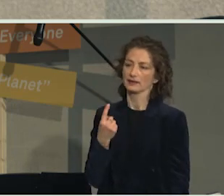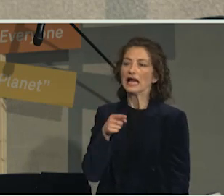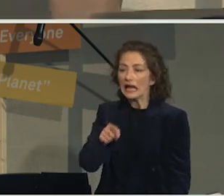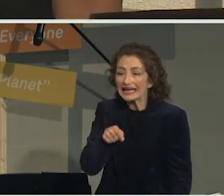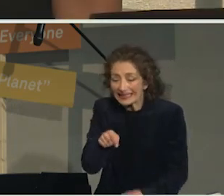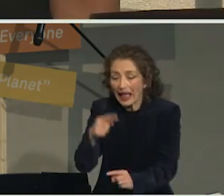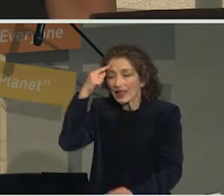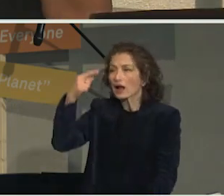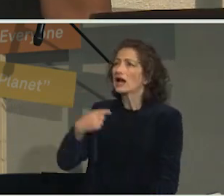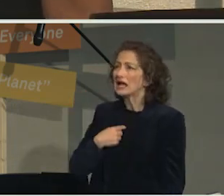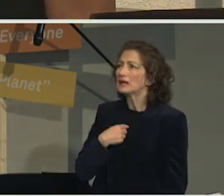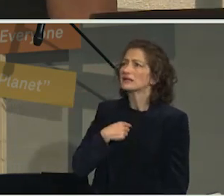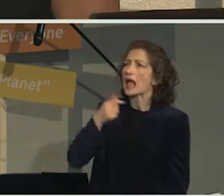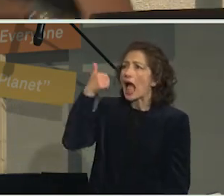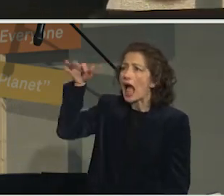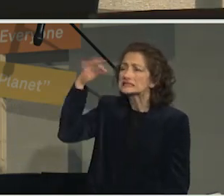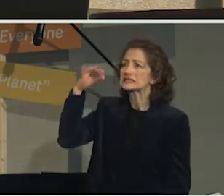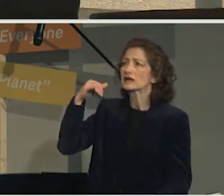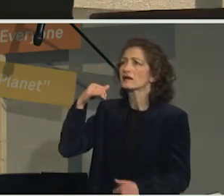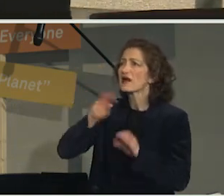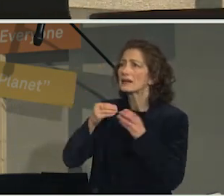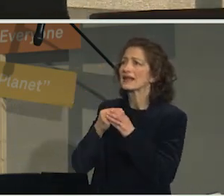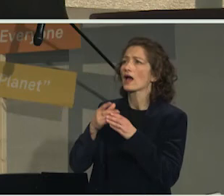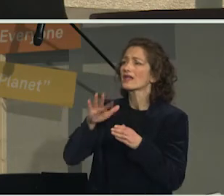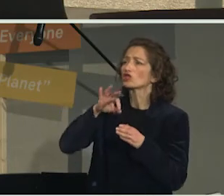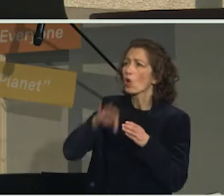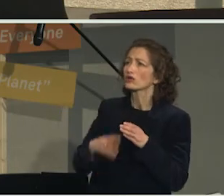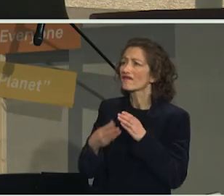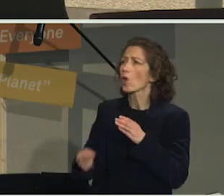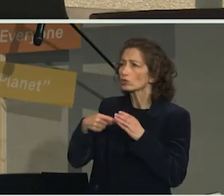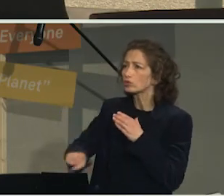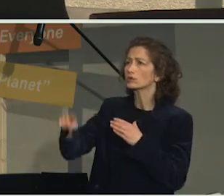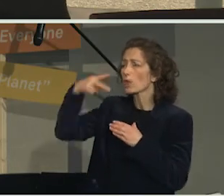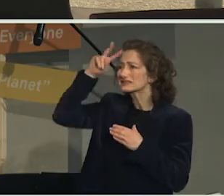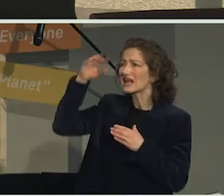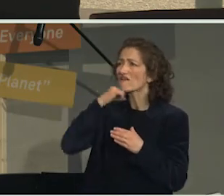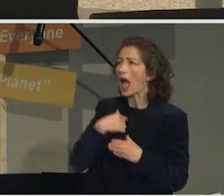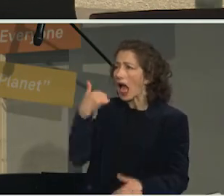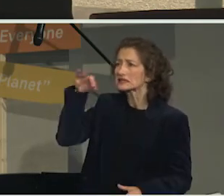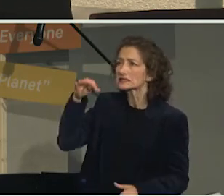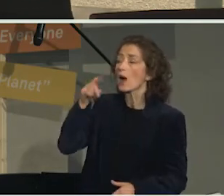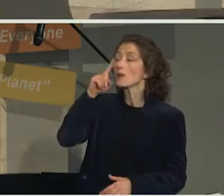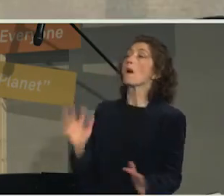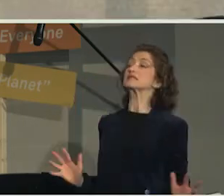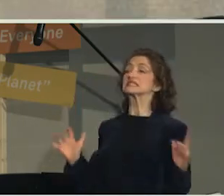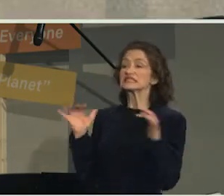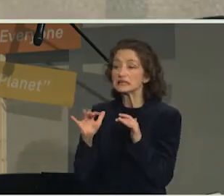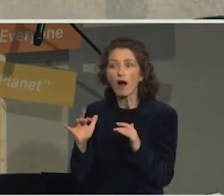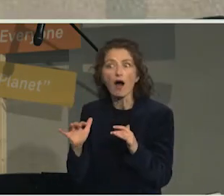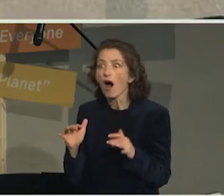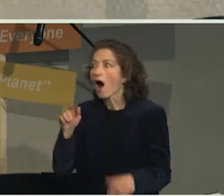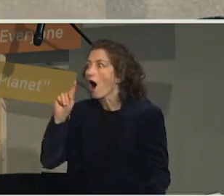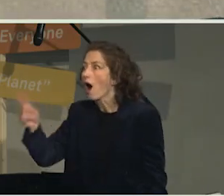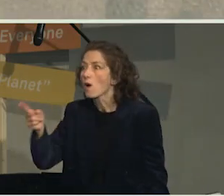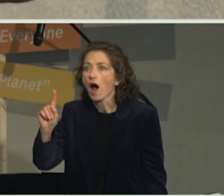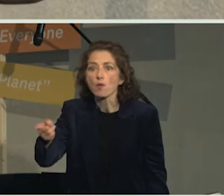family that had lost a Black woman to police violence, because it sure isn't on the television or the news, right? Mm-hmm. And if it doesn't get on the television and news, most